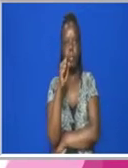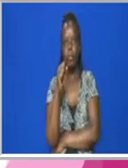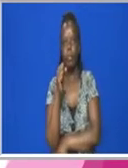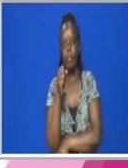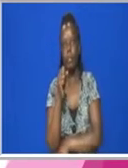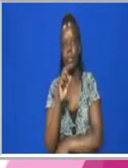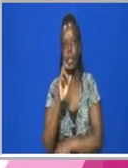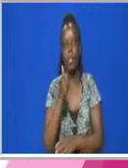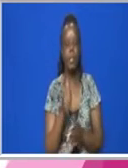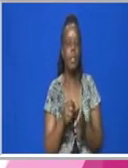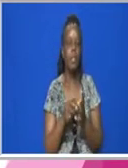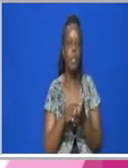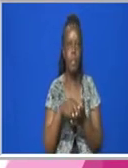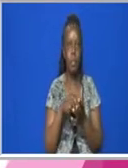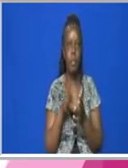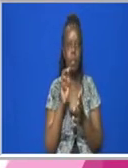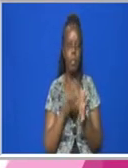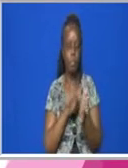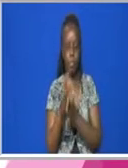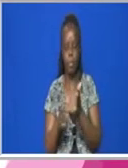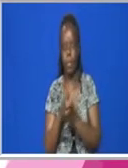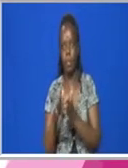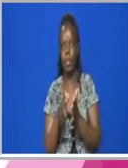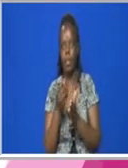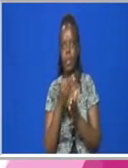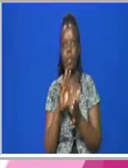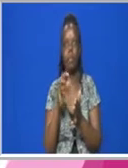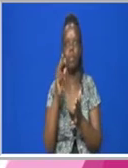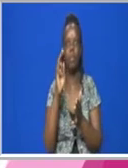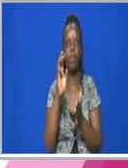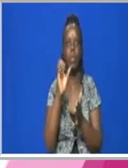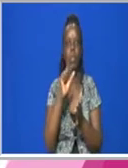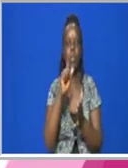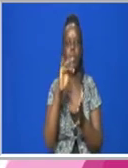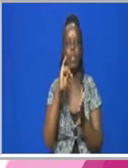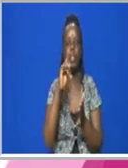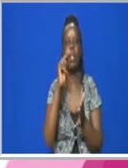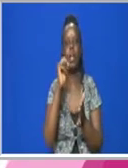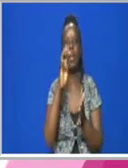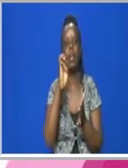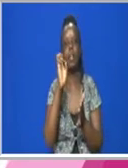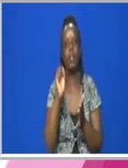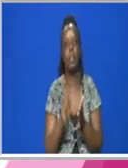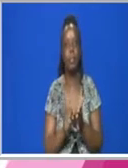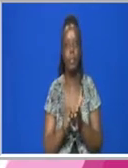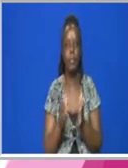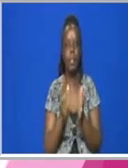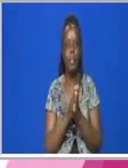Let's start by looking at preparation of alkynes. And alkynes,